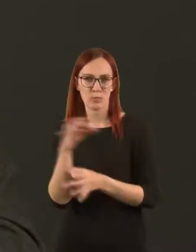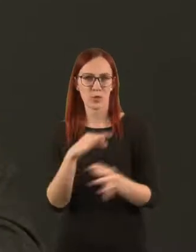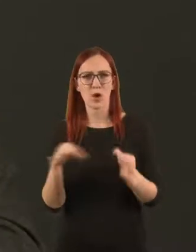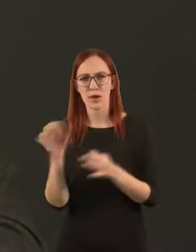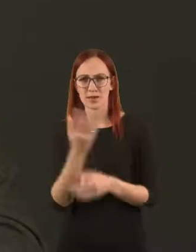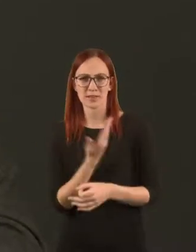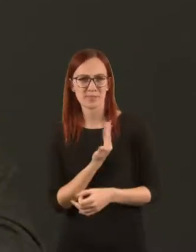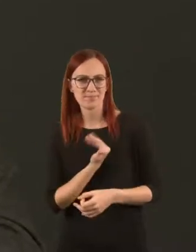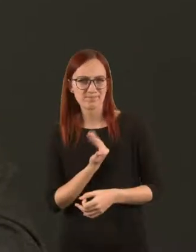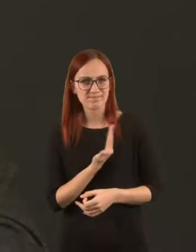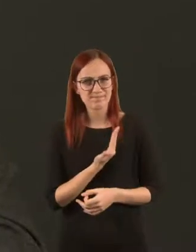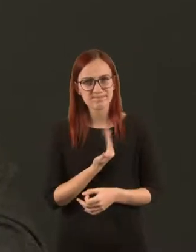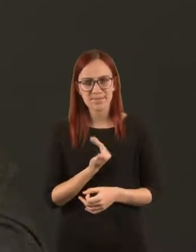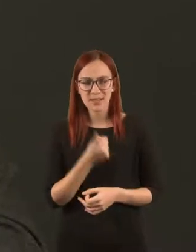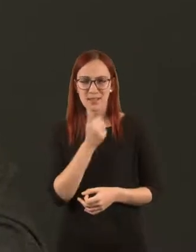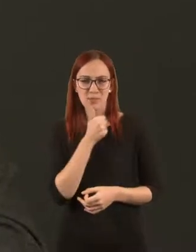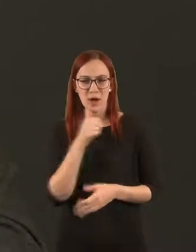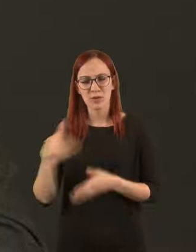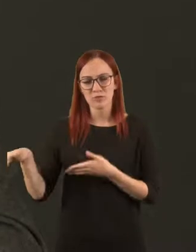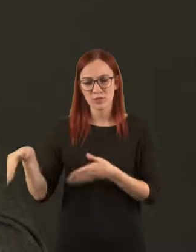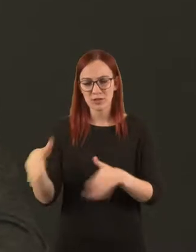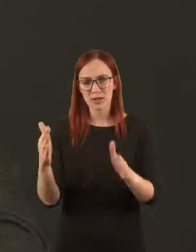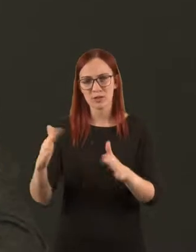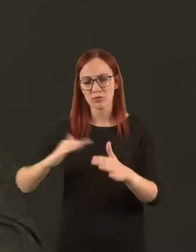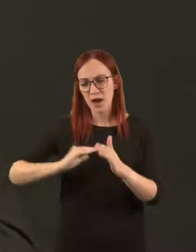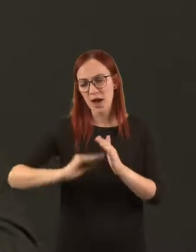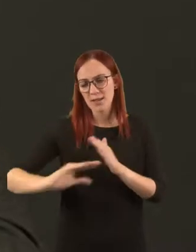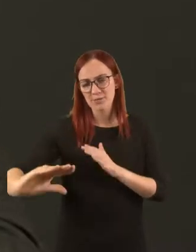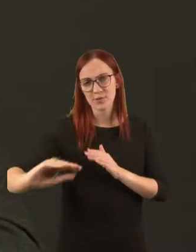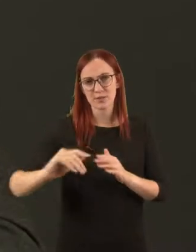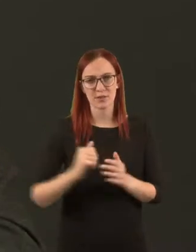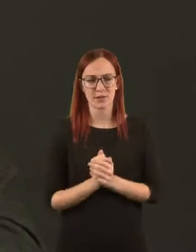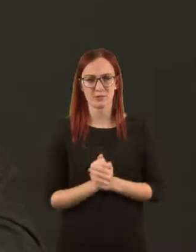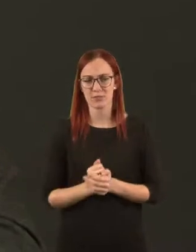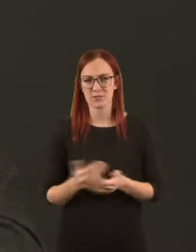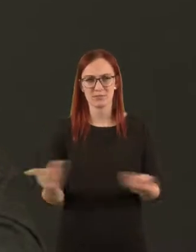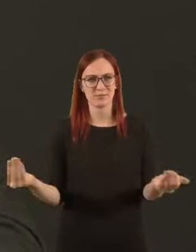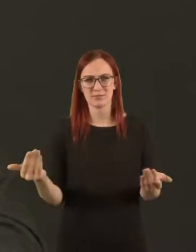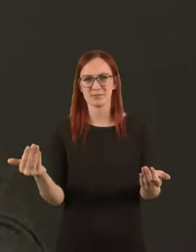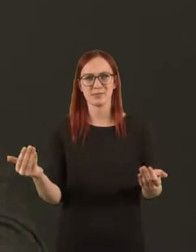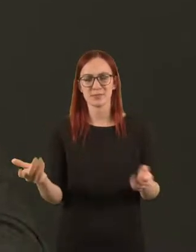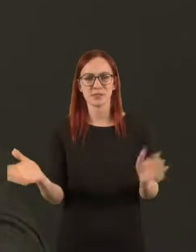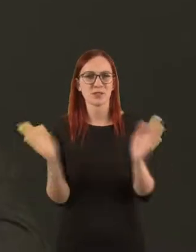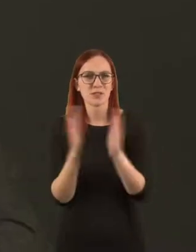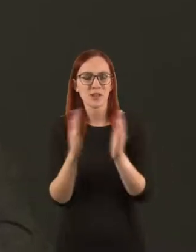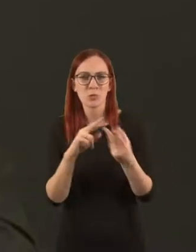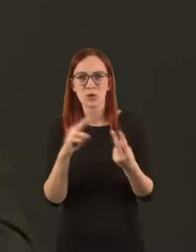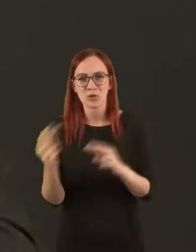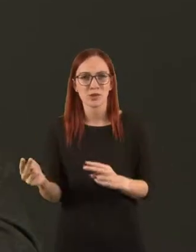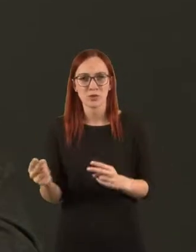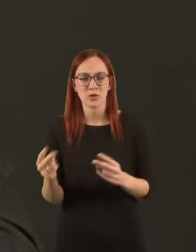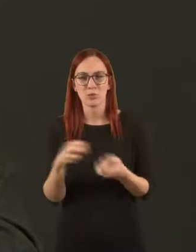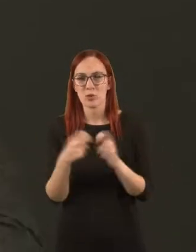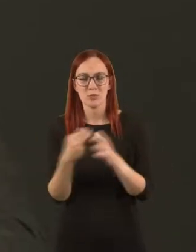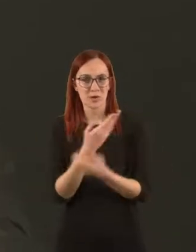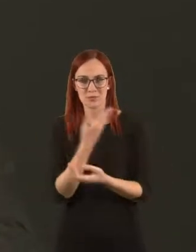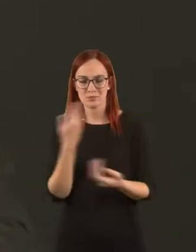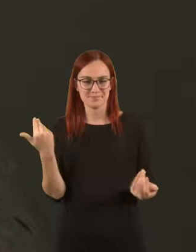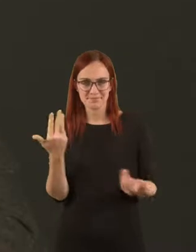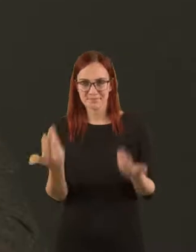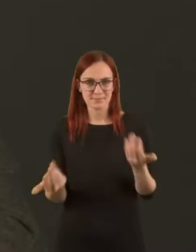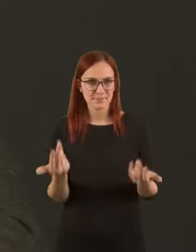some of that income was used for rather doubtful projects, for